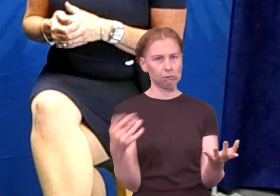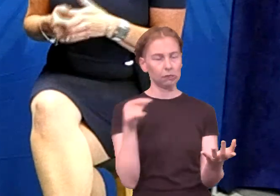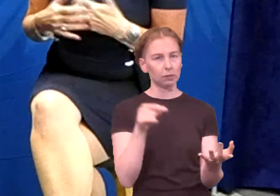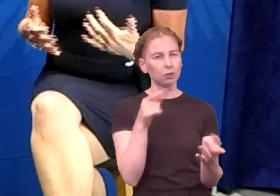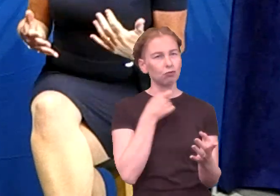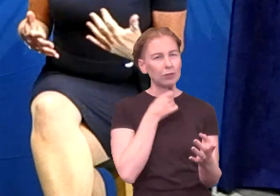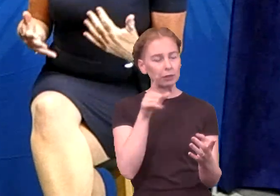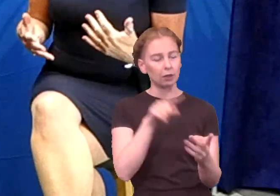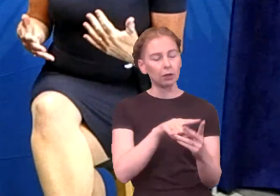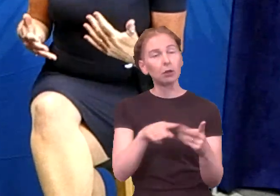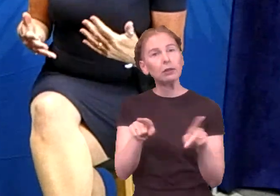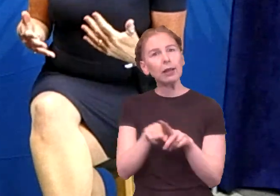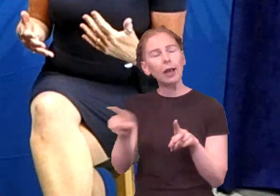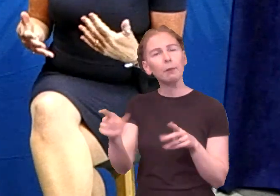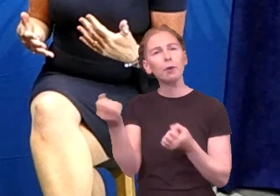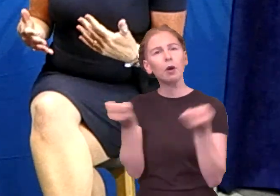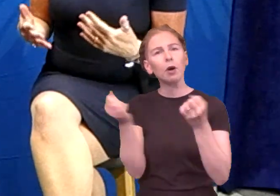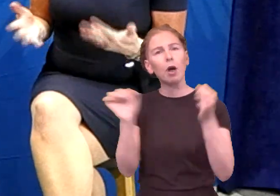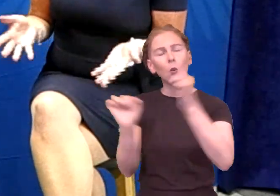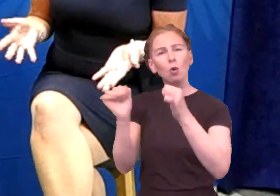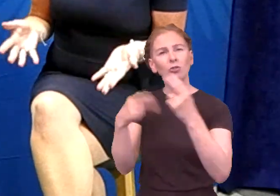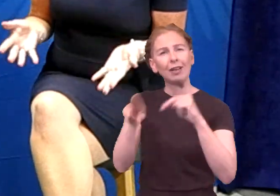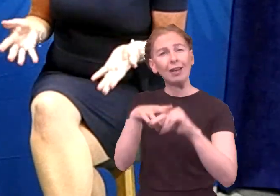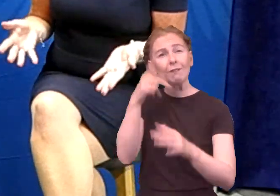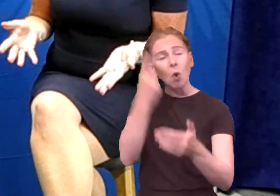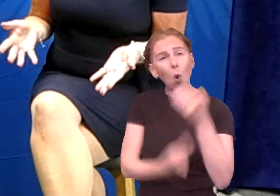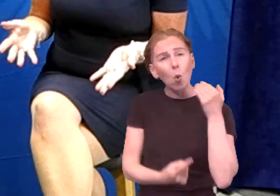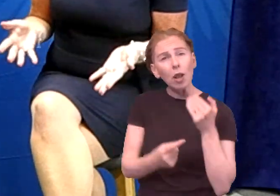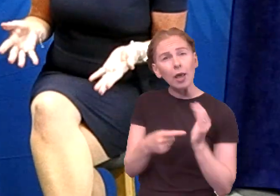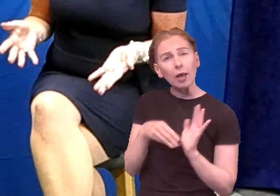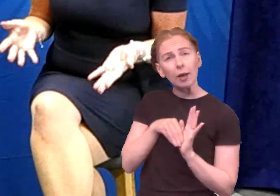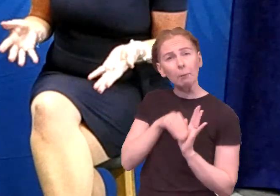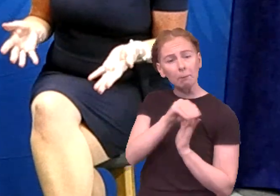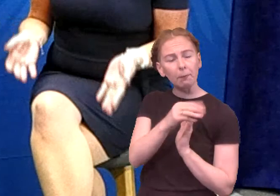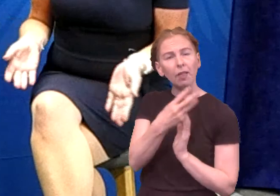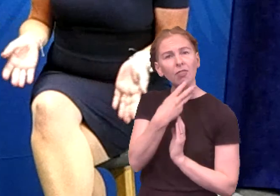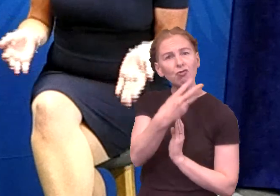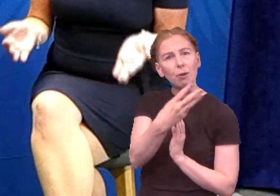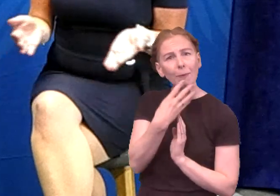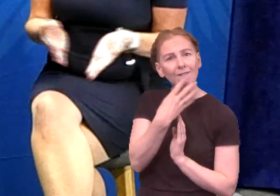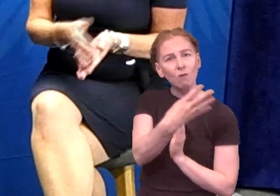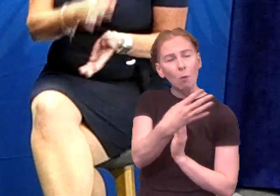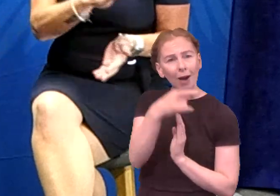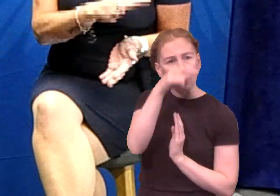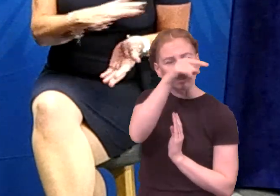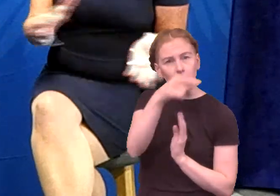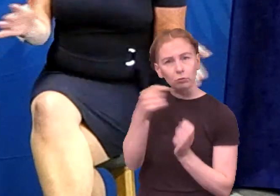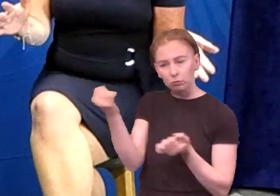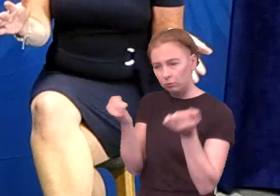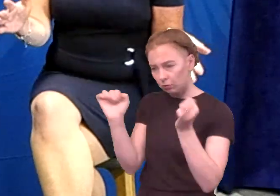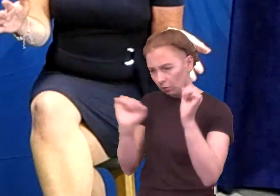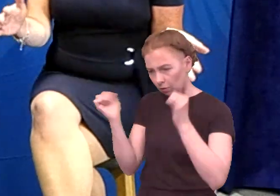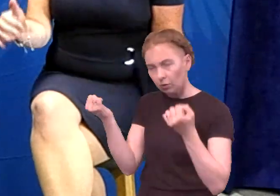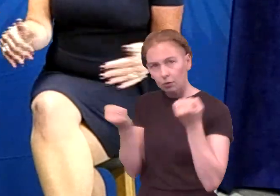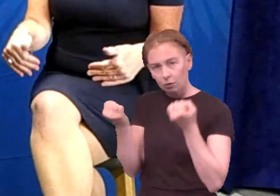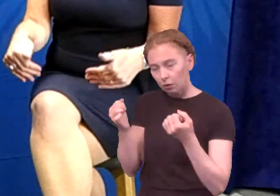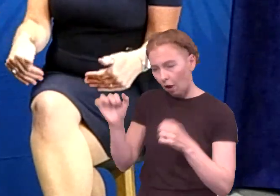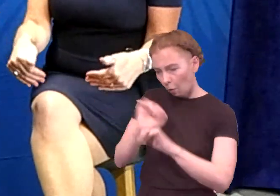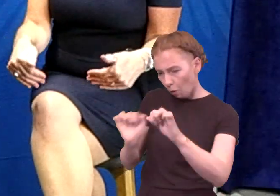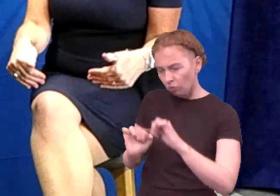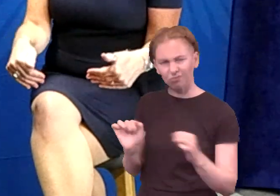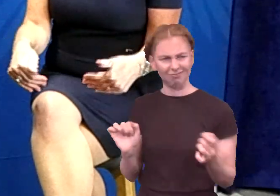washes. If you're only paying £3 or £4 to have your car washed, those workers aren't being paid properly, are they? No. And if you look around the car wash